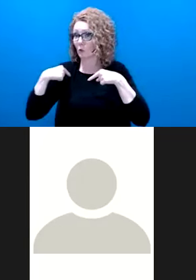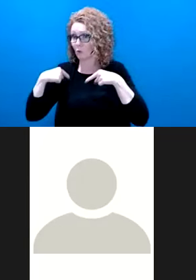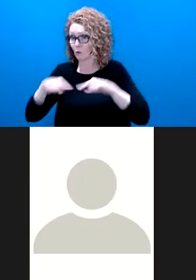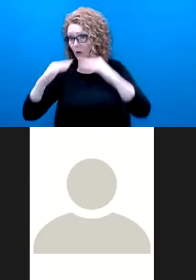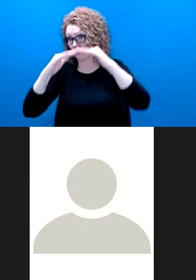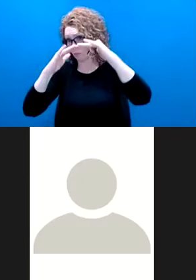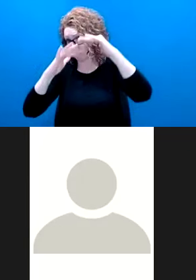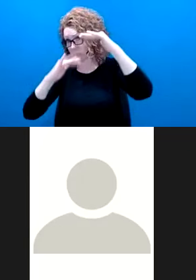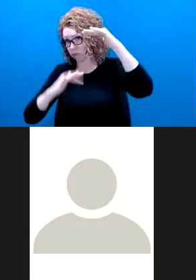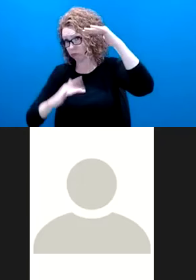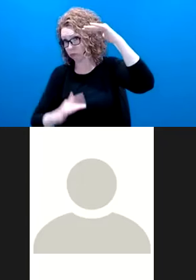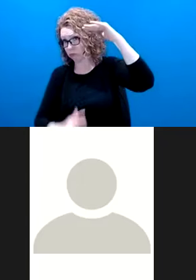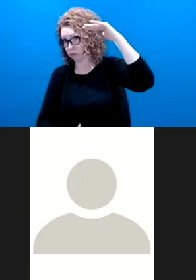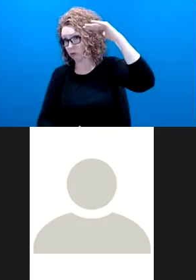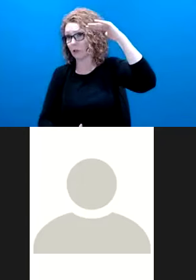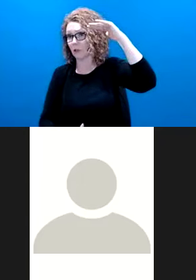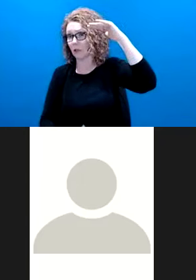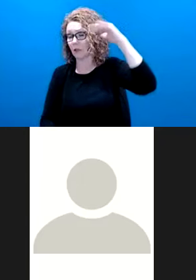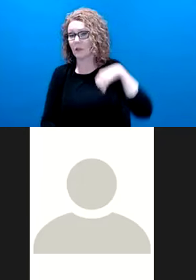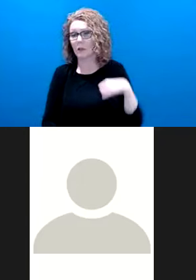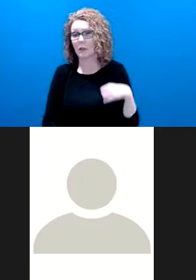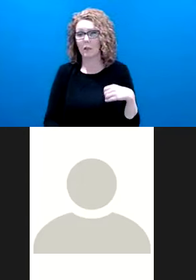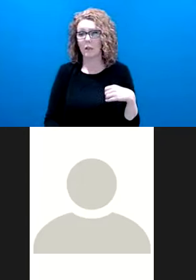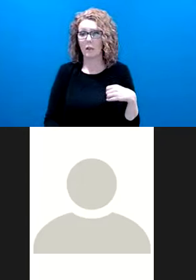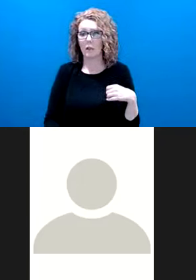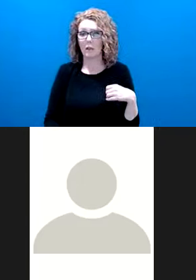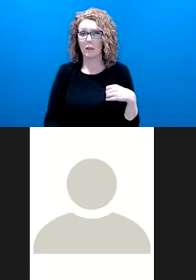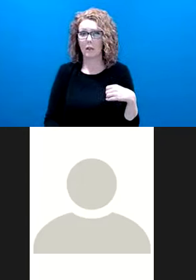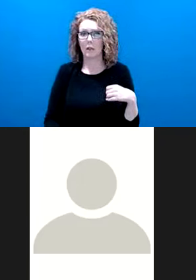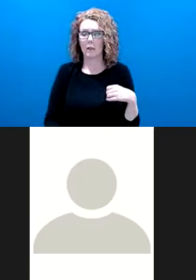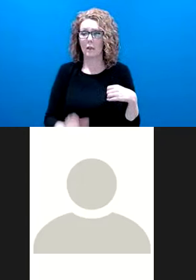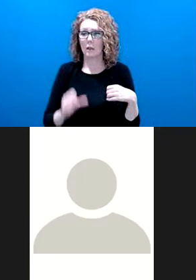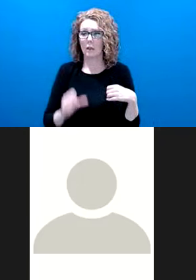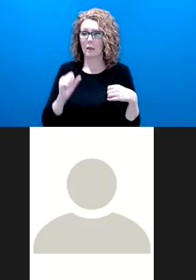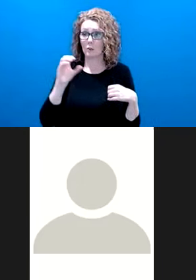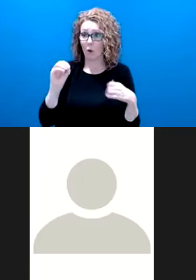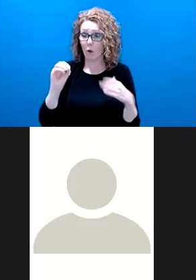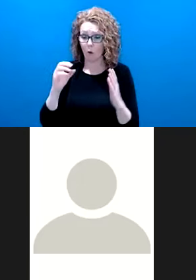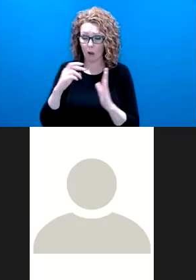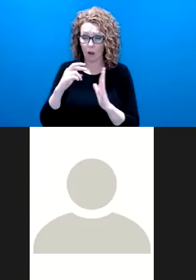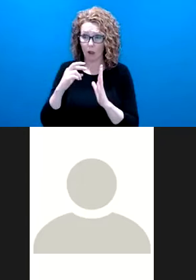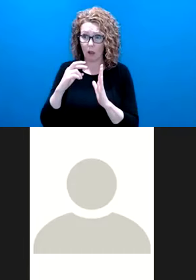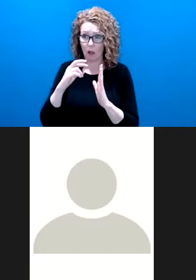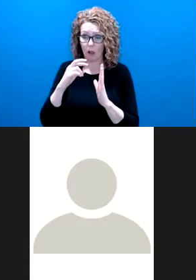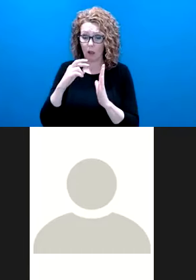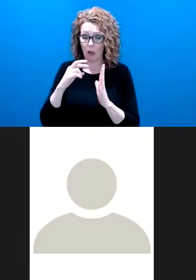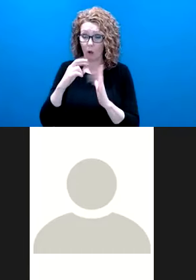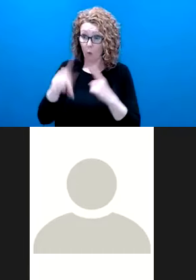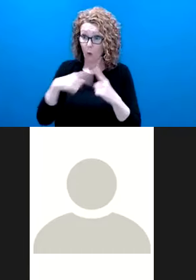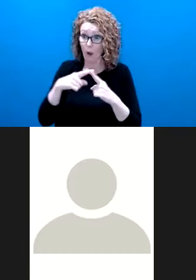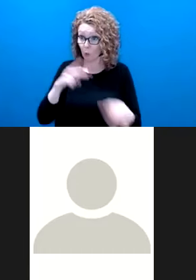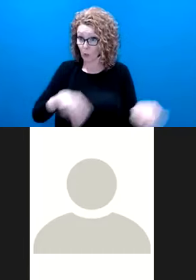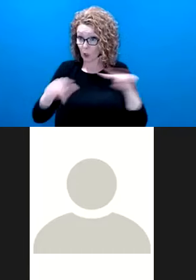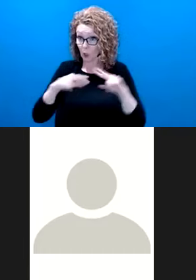rule chapter. So as we're moving through the rest of the rule, if there is terminology